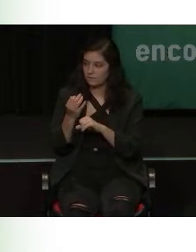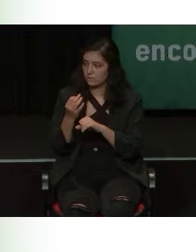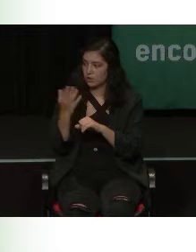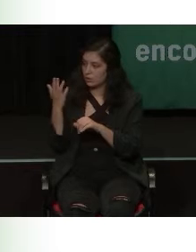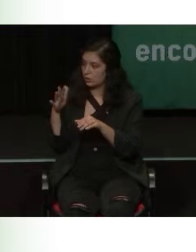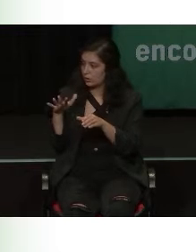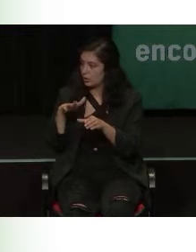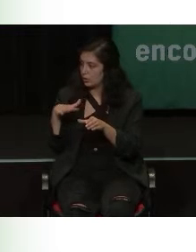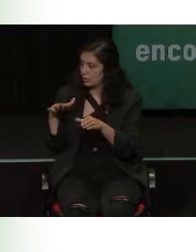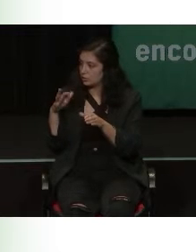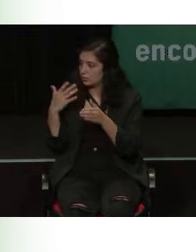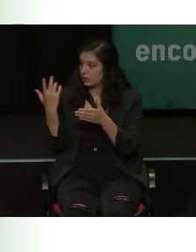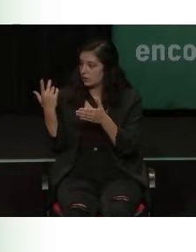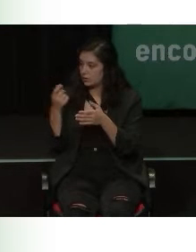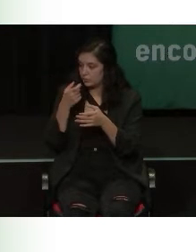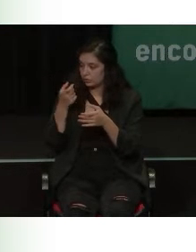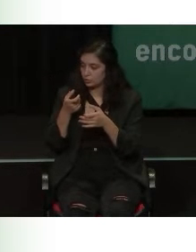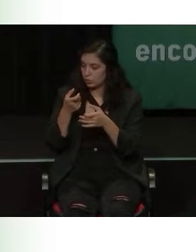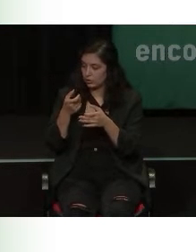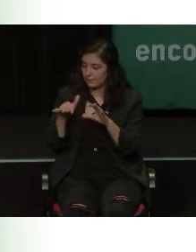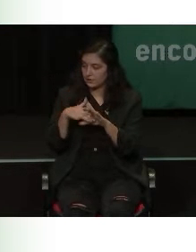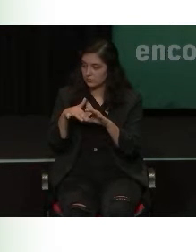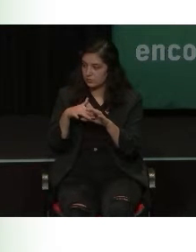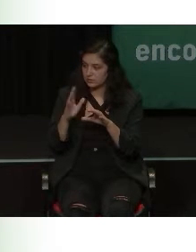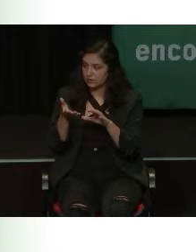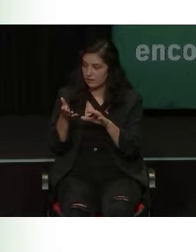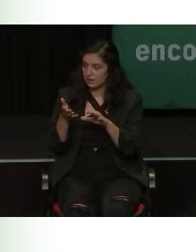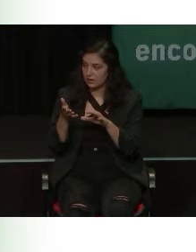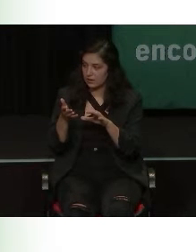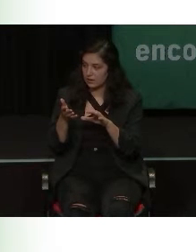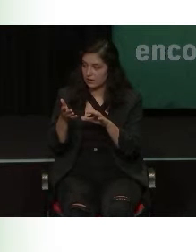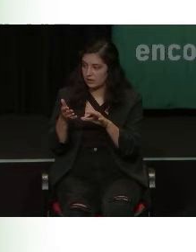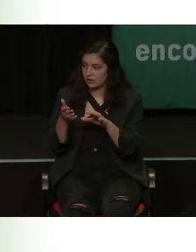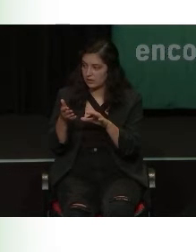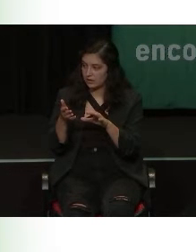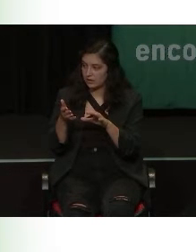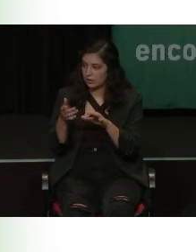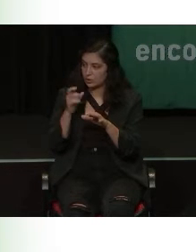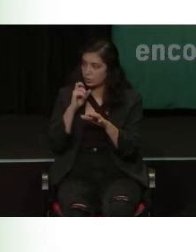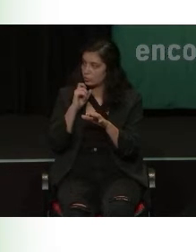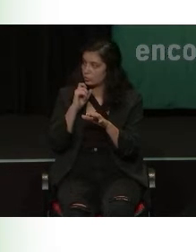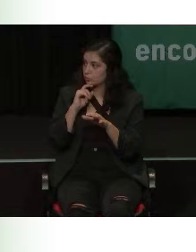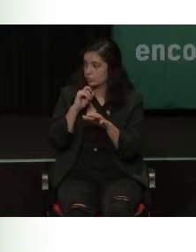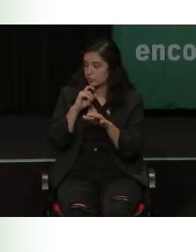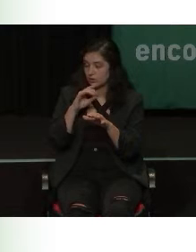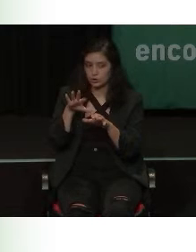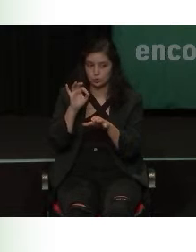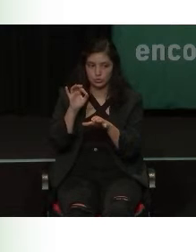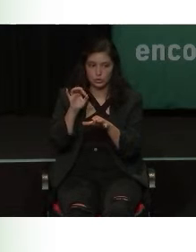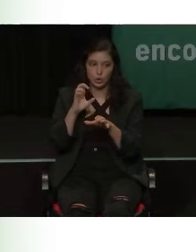the peak of the pandemic. So the participants would have to